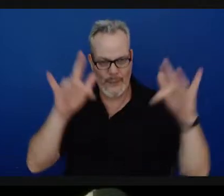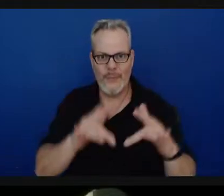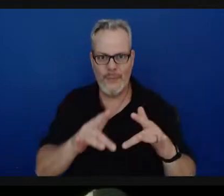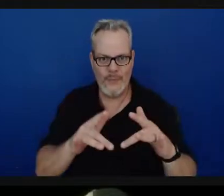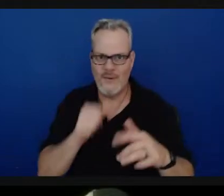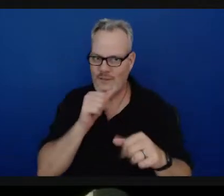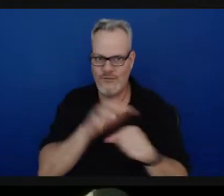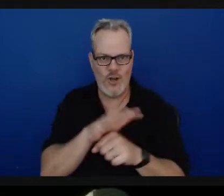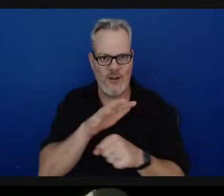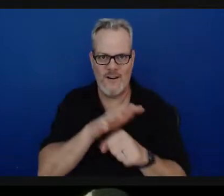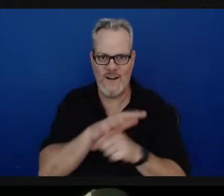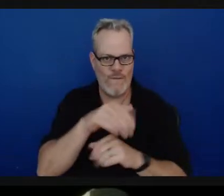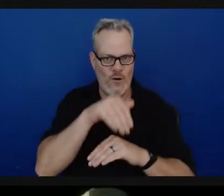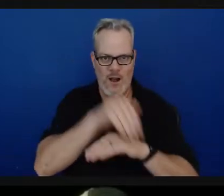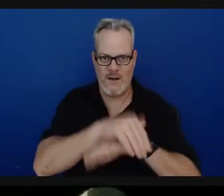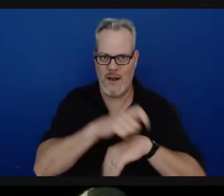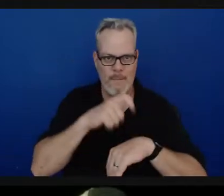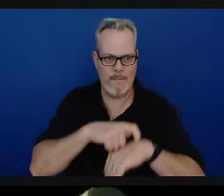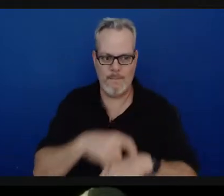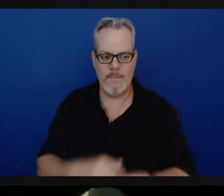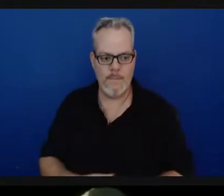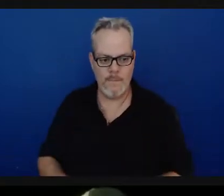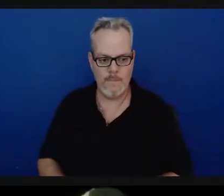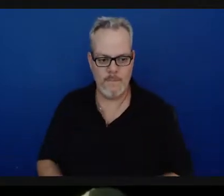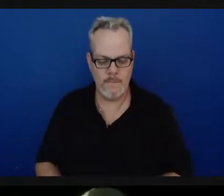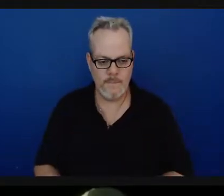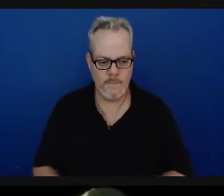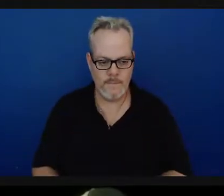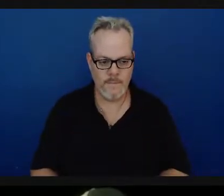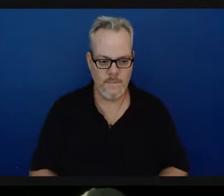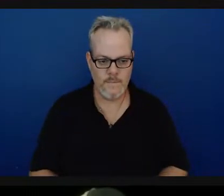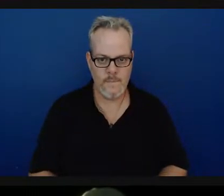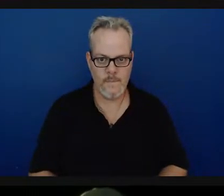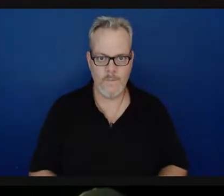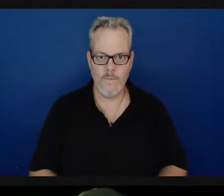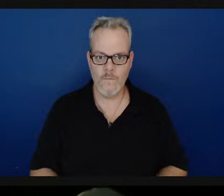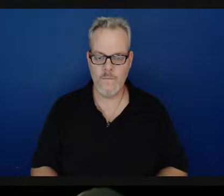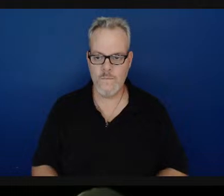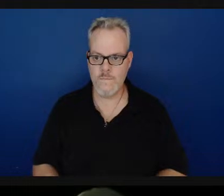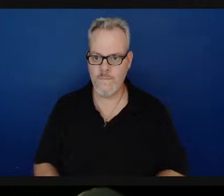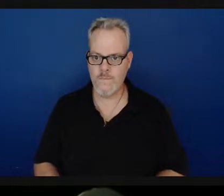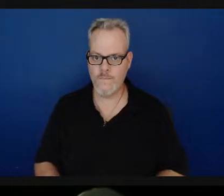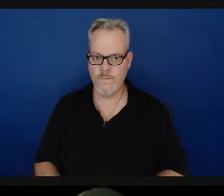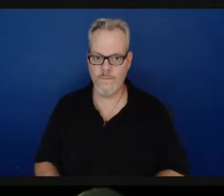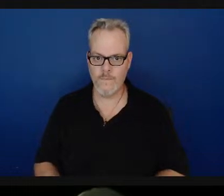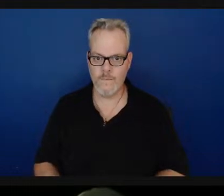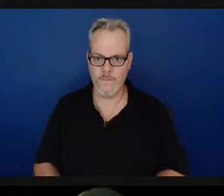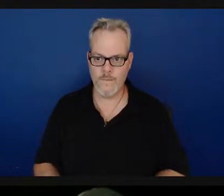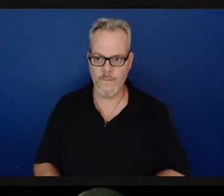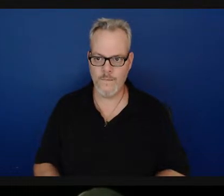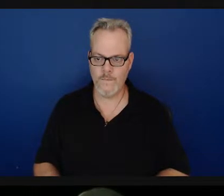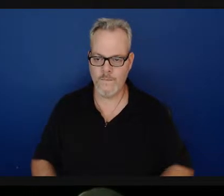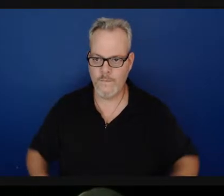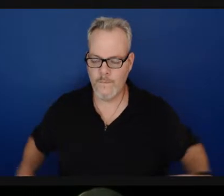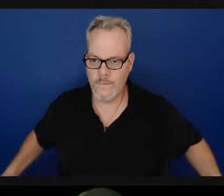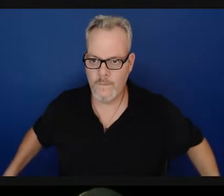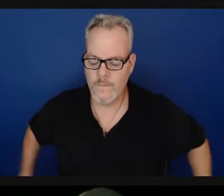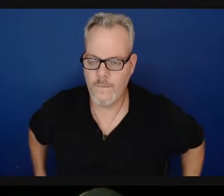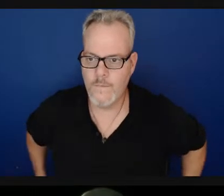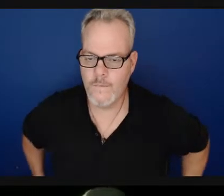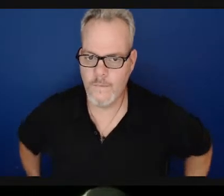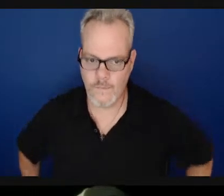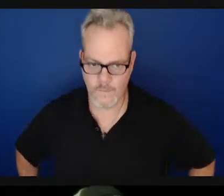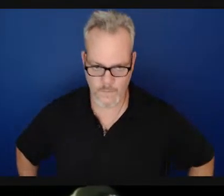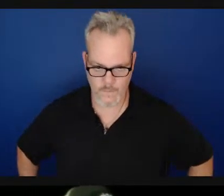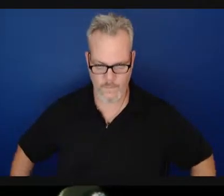nighttime. So that was our tail end of episode 4. And we do have another release from episode 5 here, which